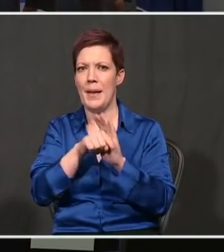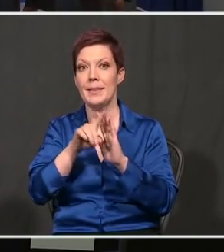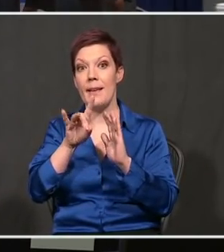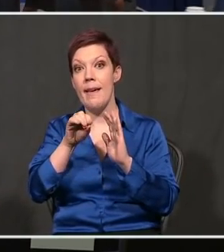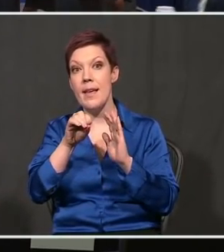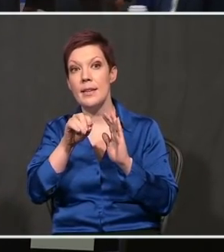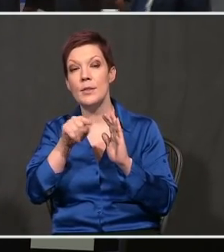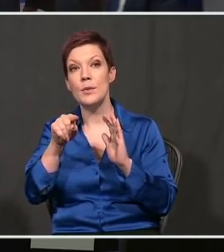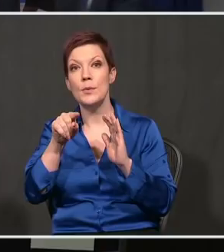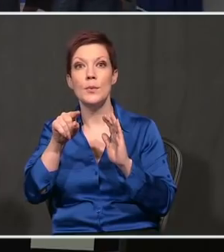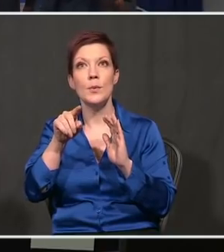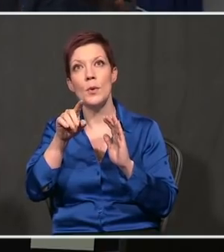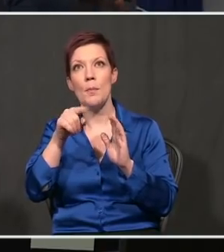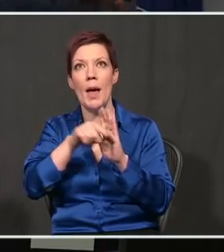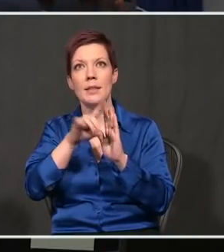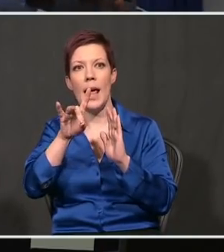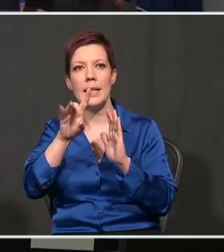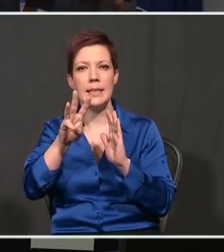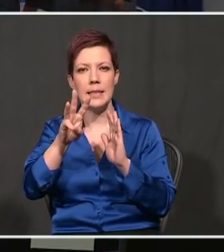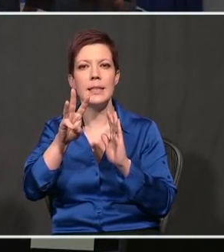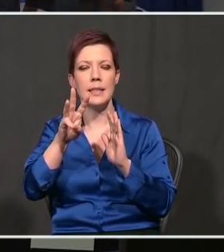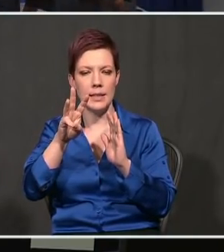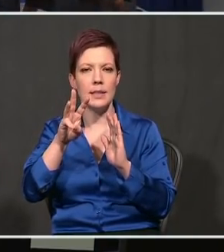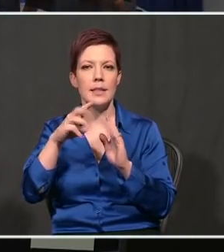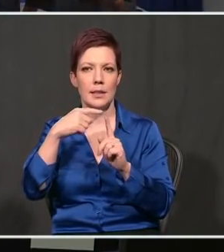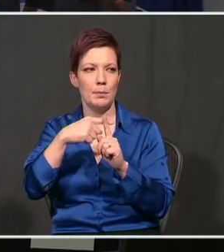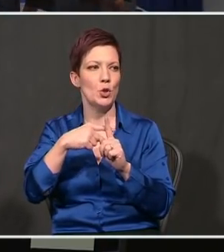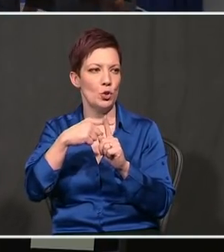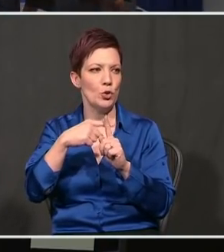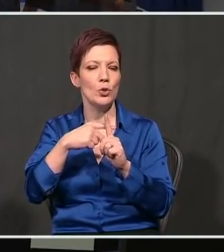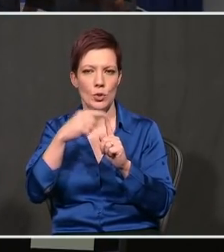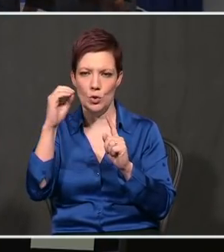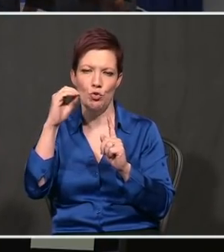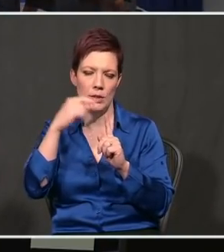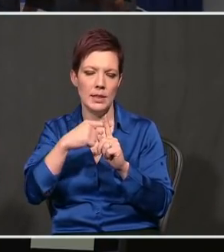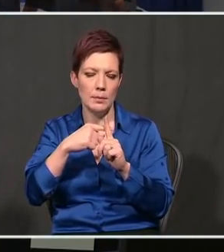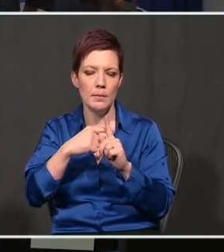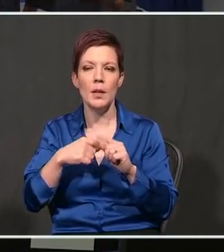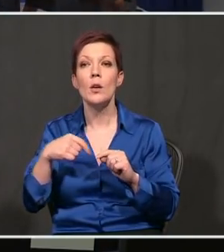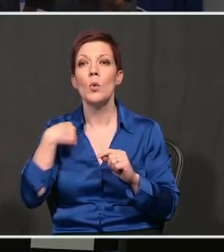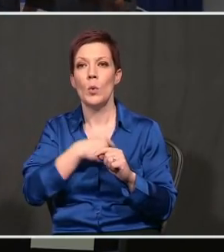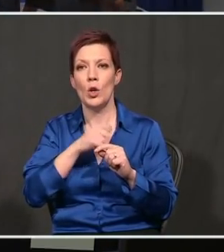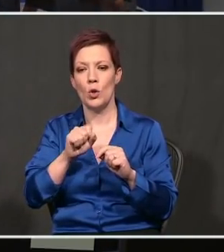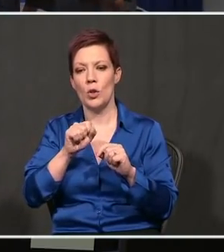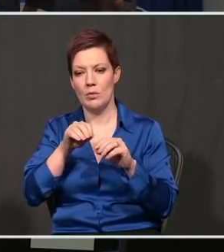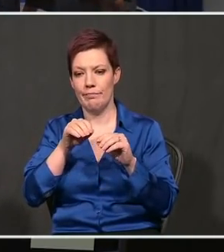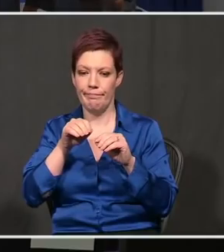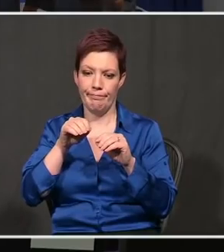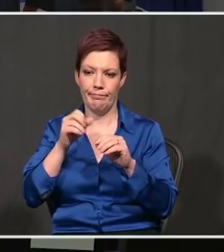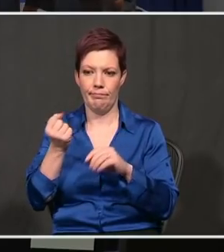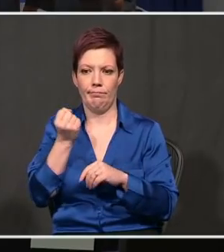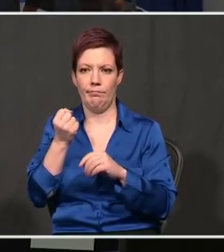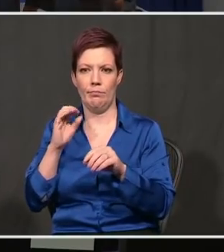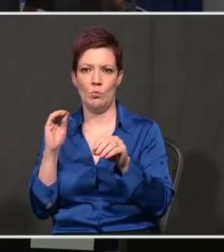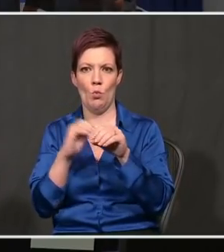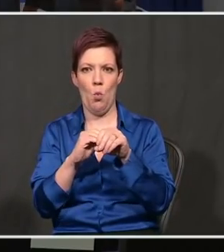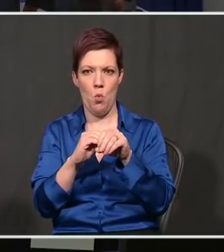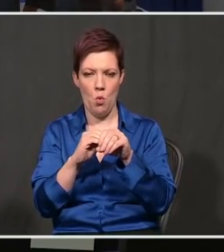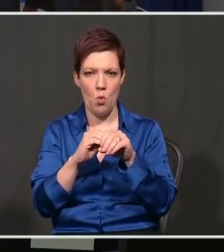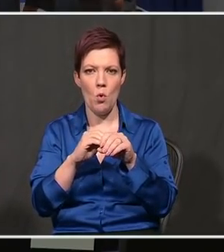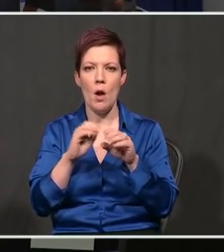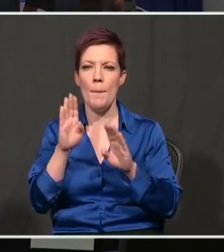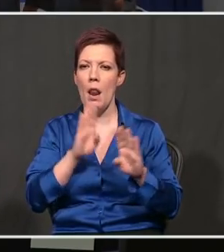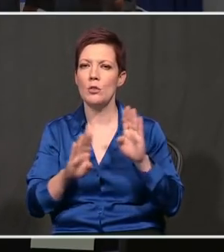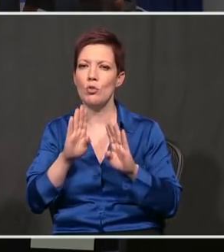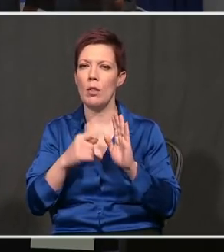86 degrees temperature freezers, so you can store these vaccines and other biological samples. And our team around